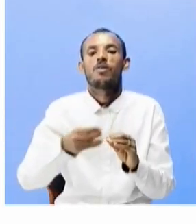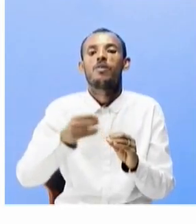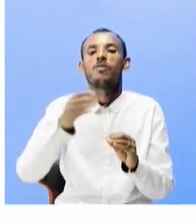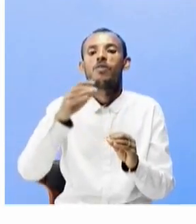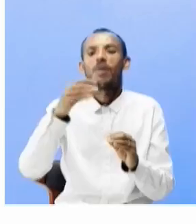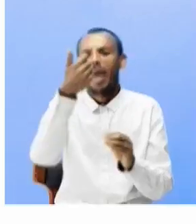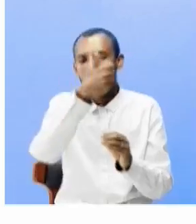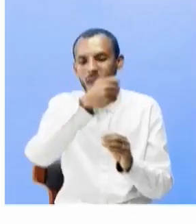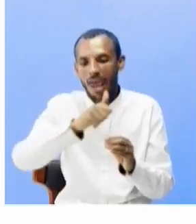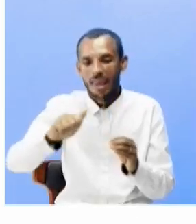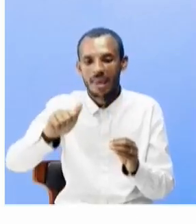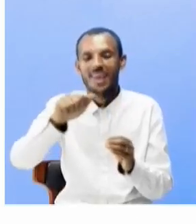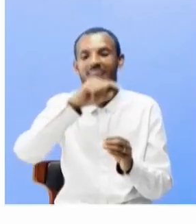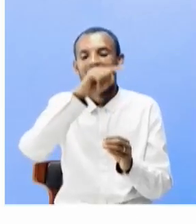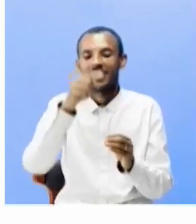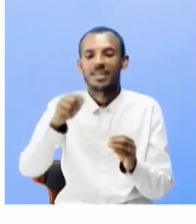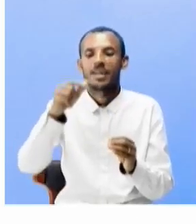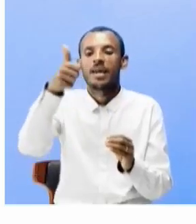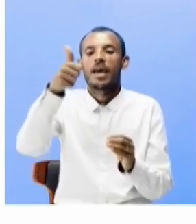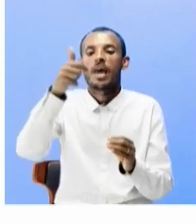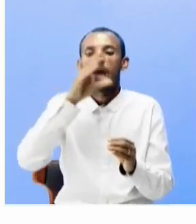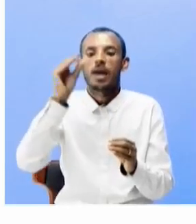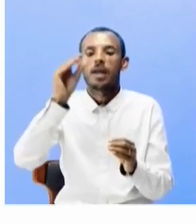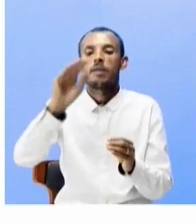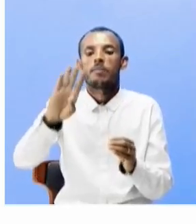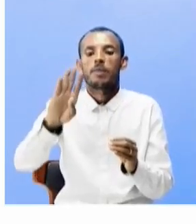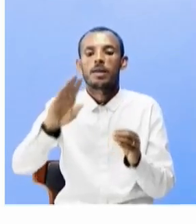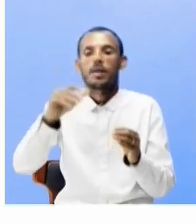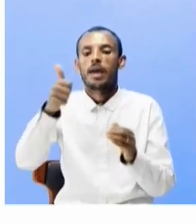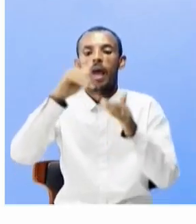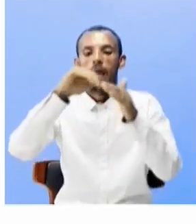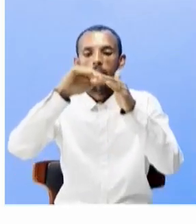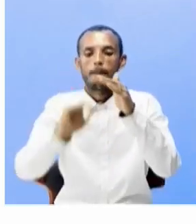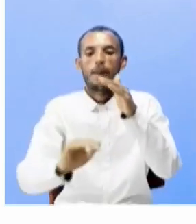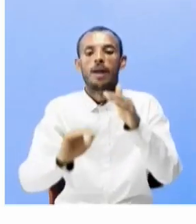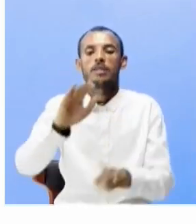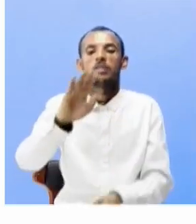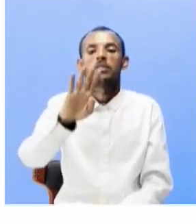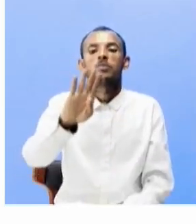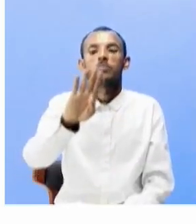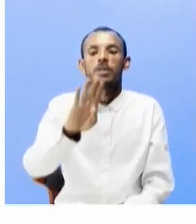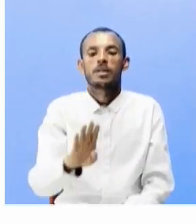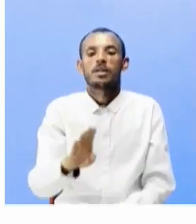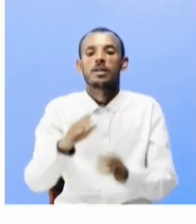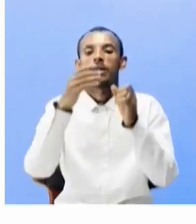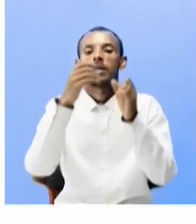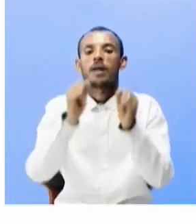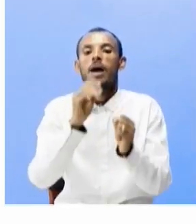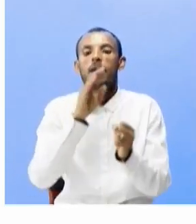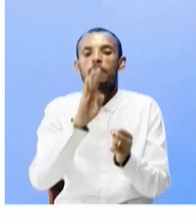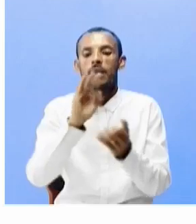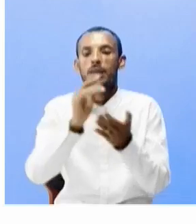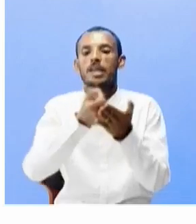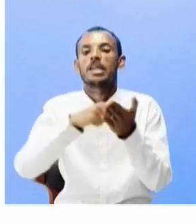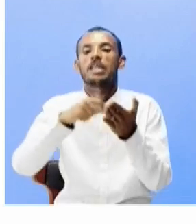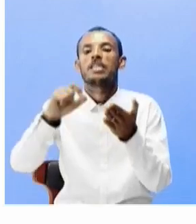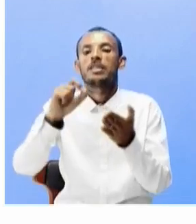integers A and B, A minus B can be written